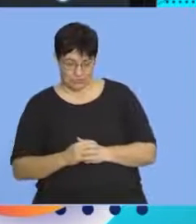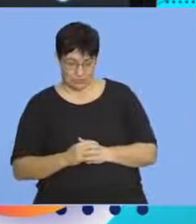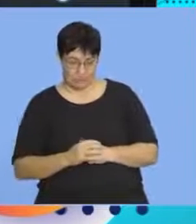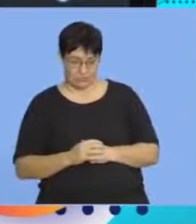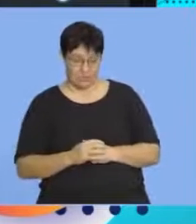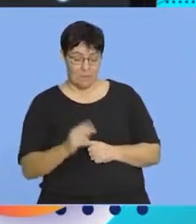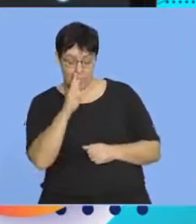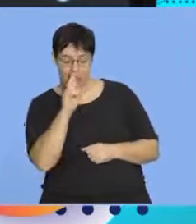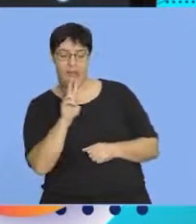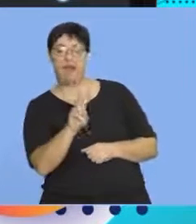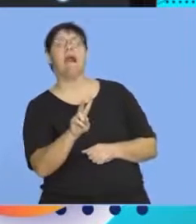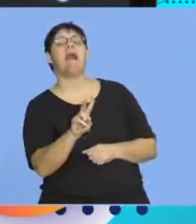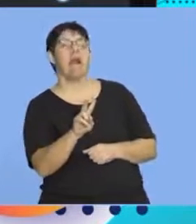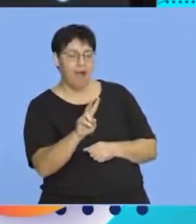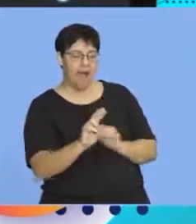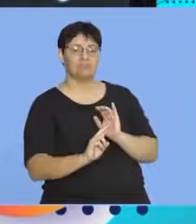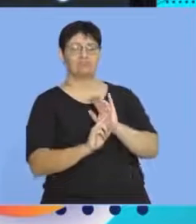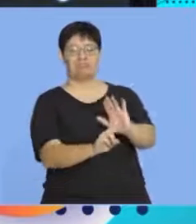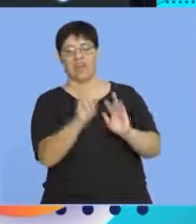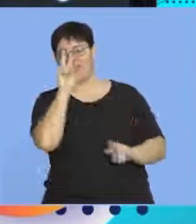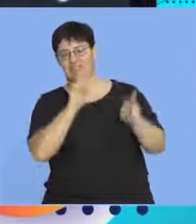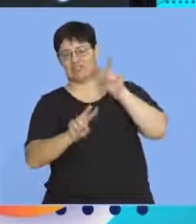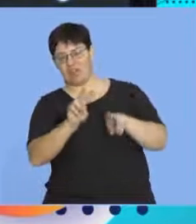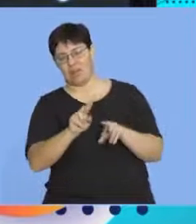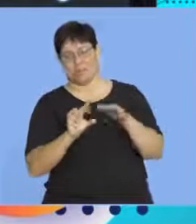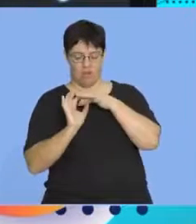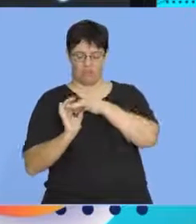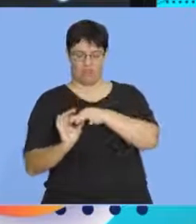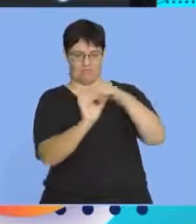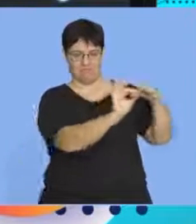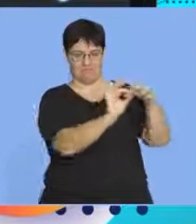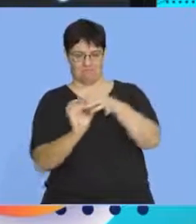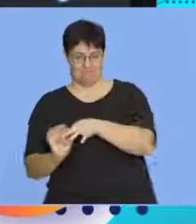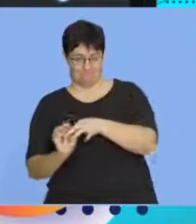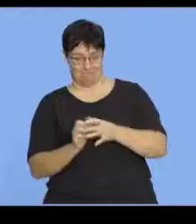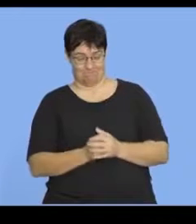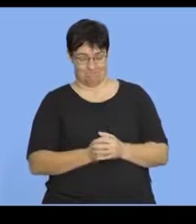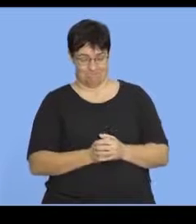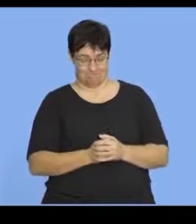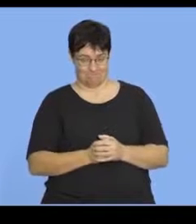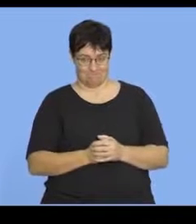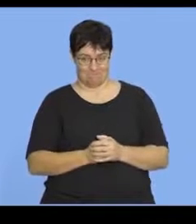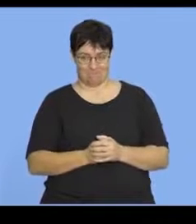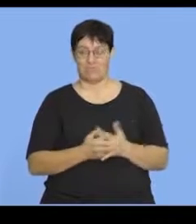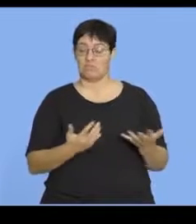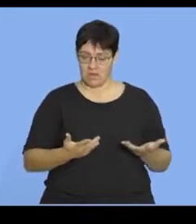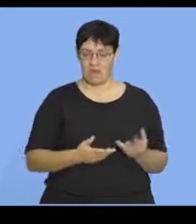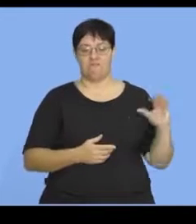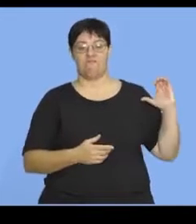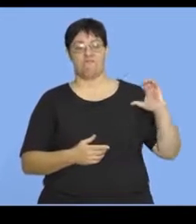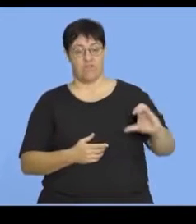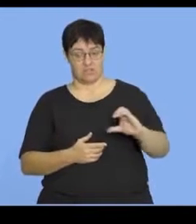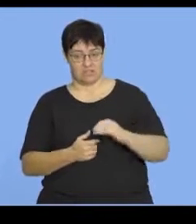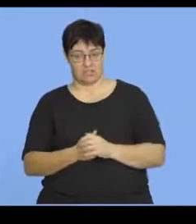a visual representation of the relationship. So from here, I can go